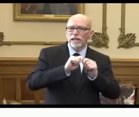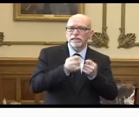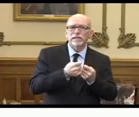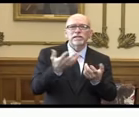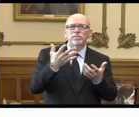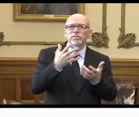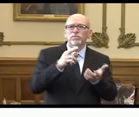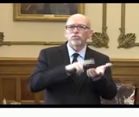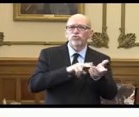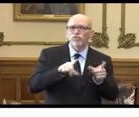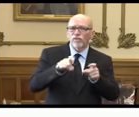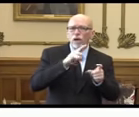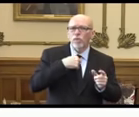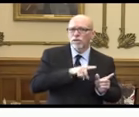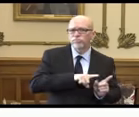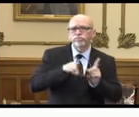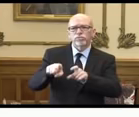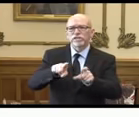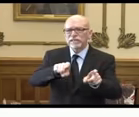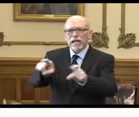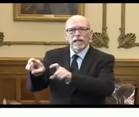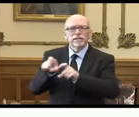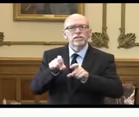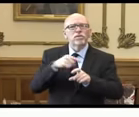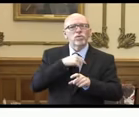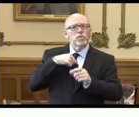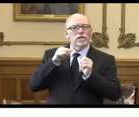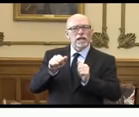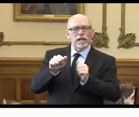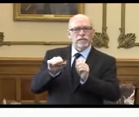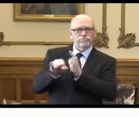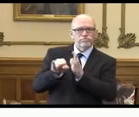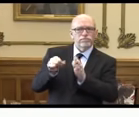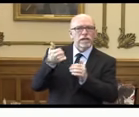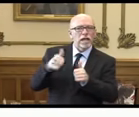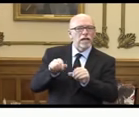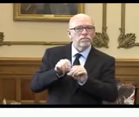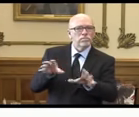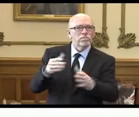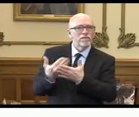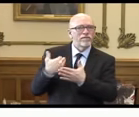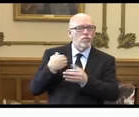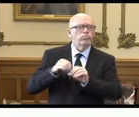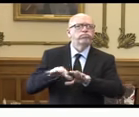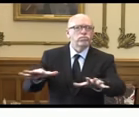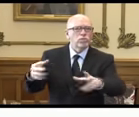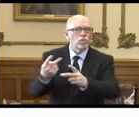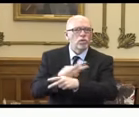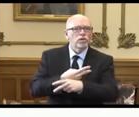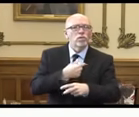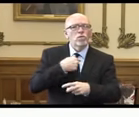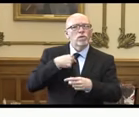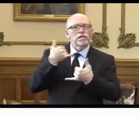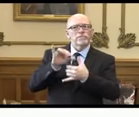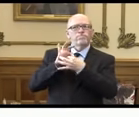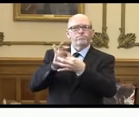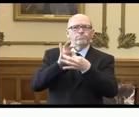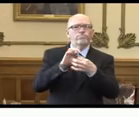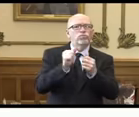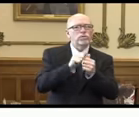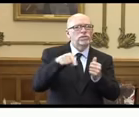surveyors to go out and test so that we can identify outbreaks as early as possible and to continue to partner with our long-term